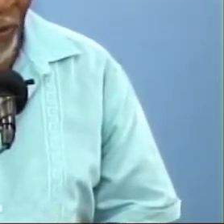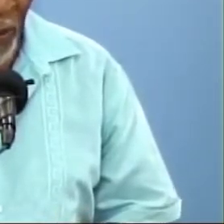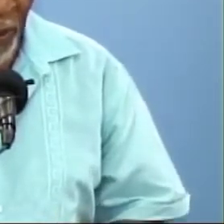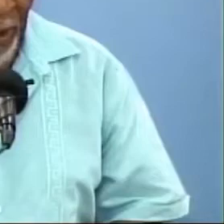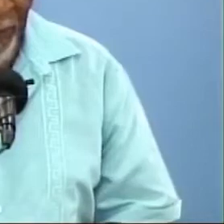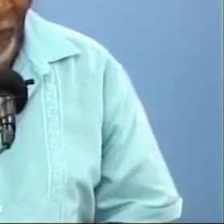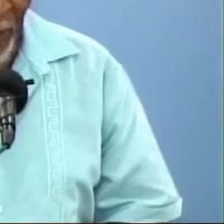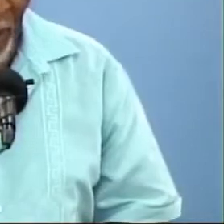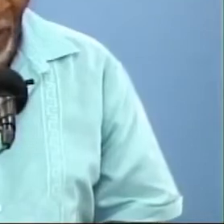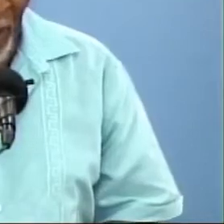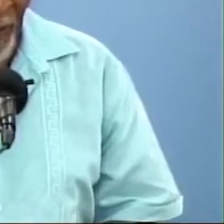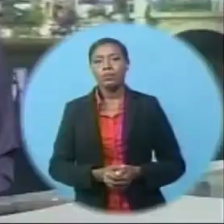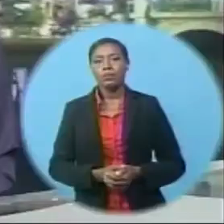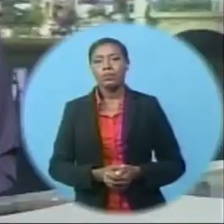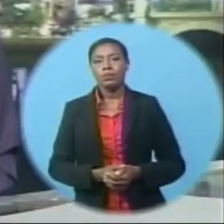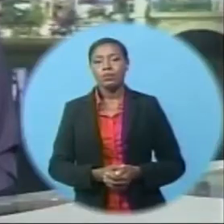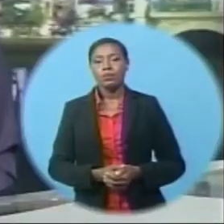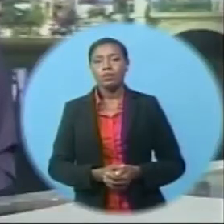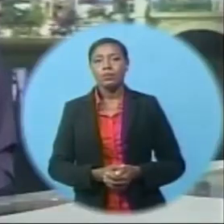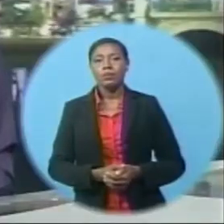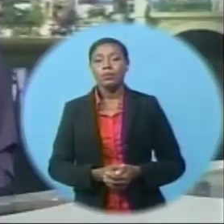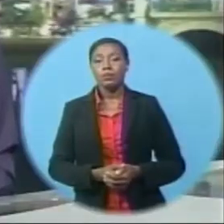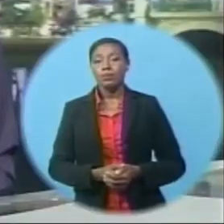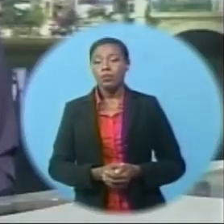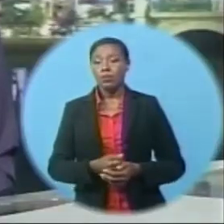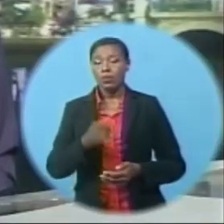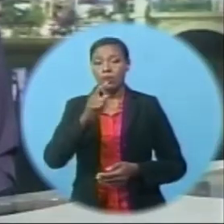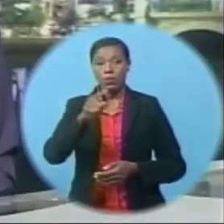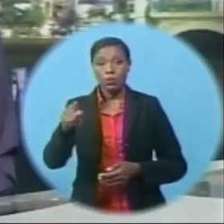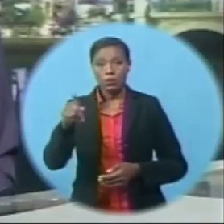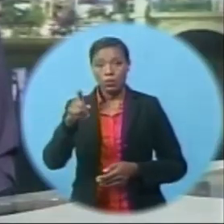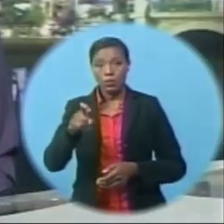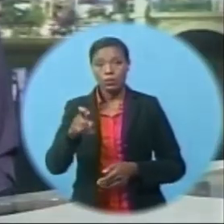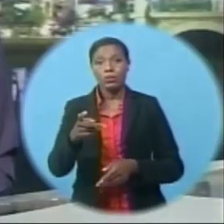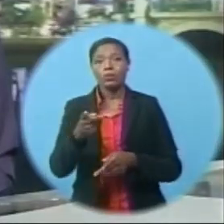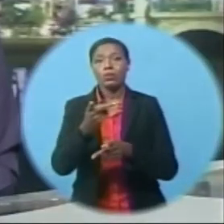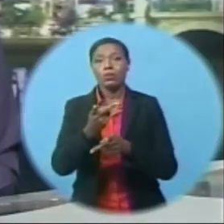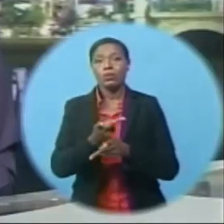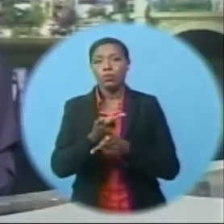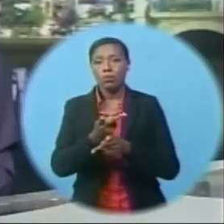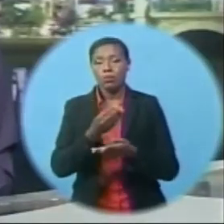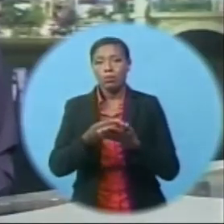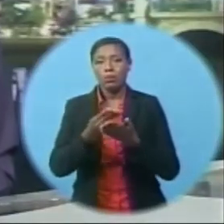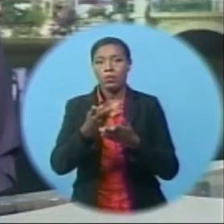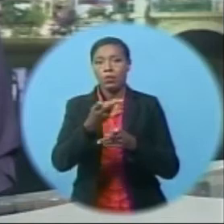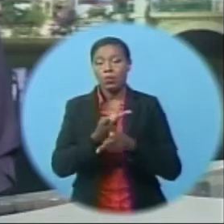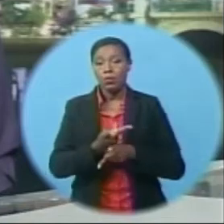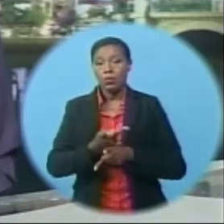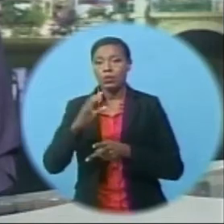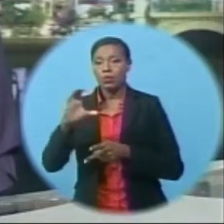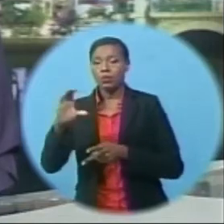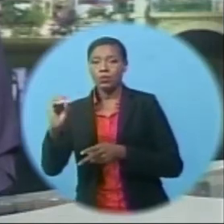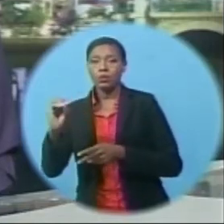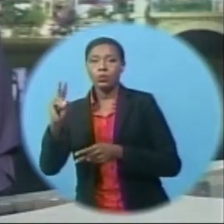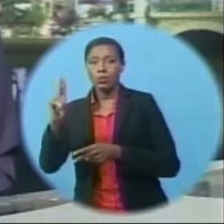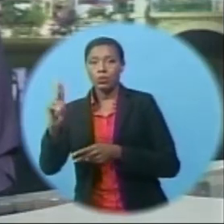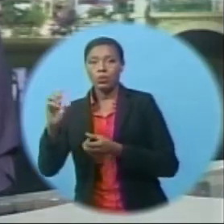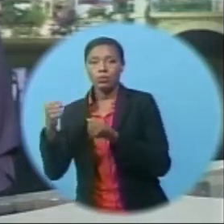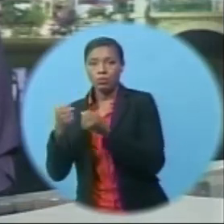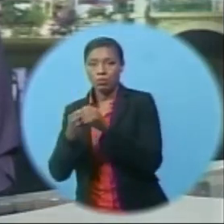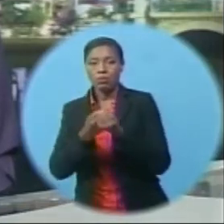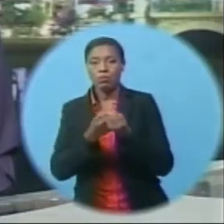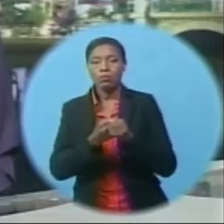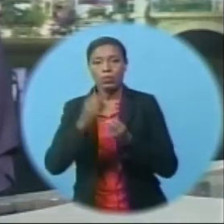Water Authority. And for those who cannot afford a loan, well, this is where the credit union comes in. President